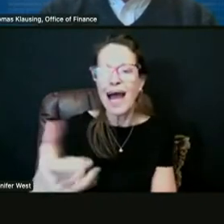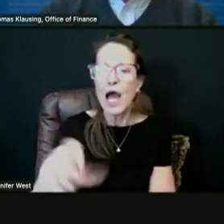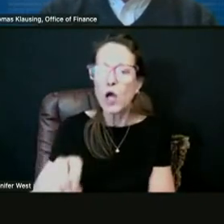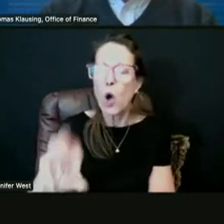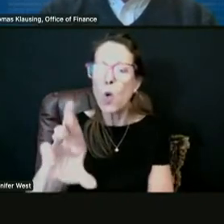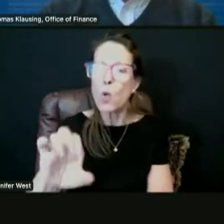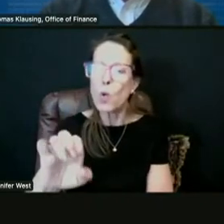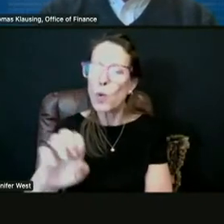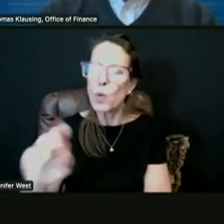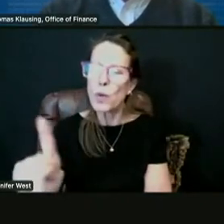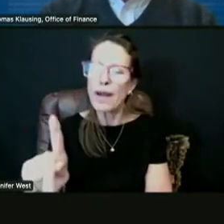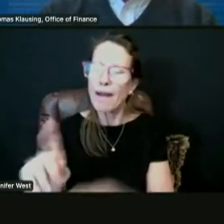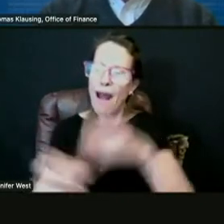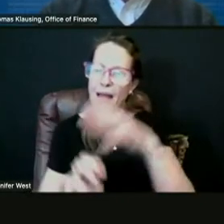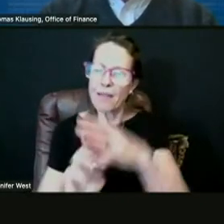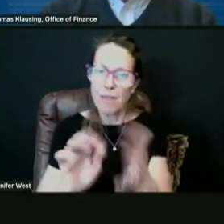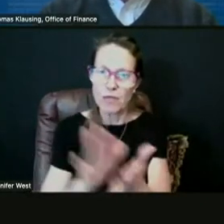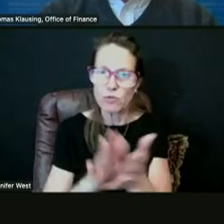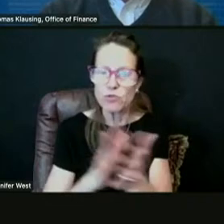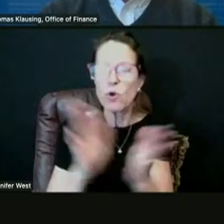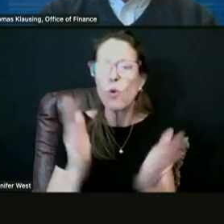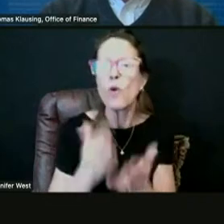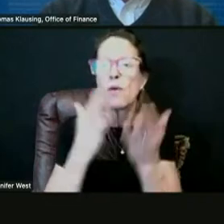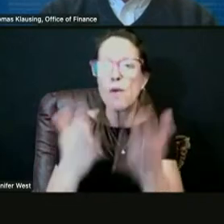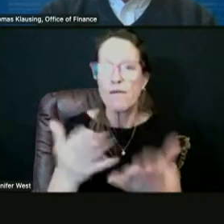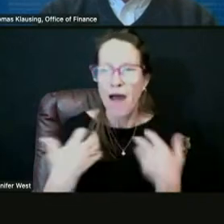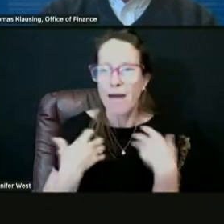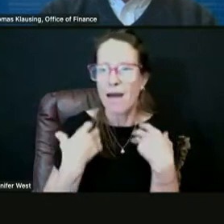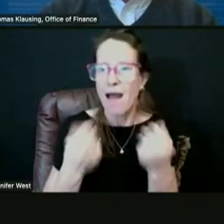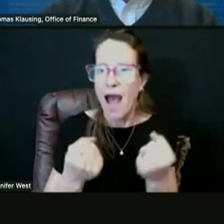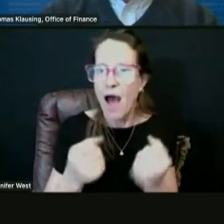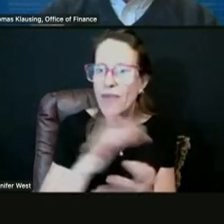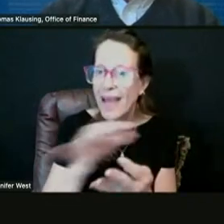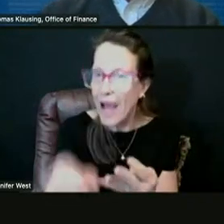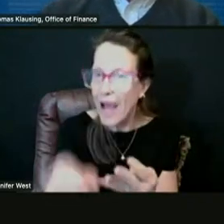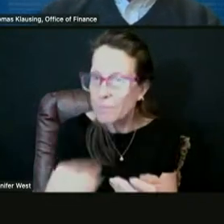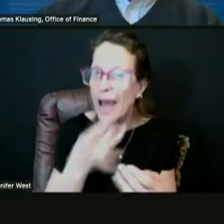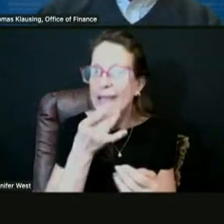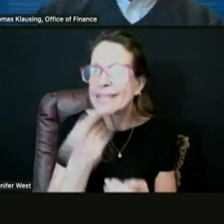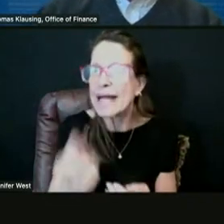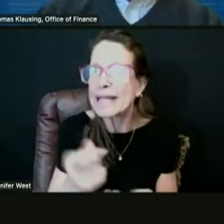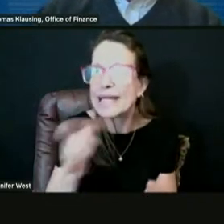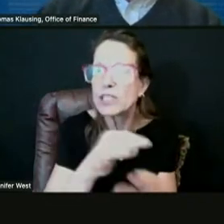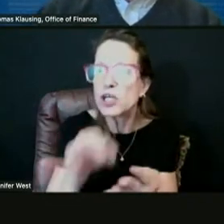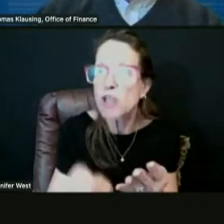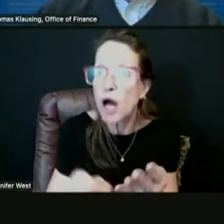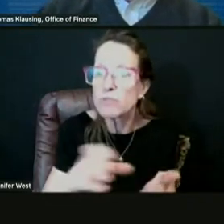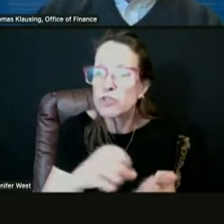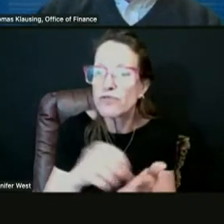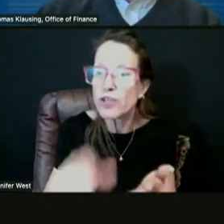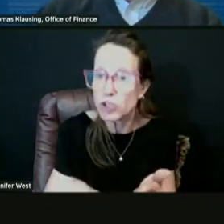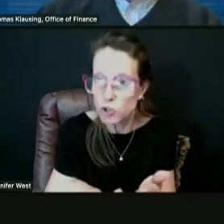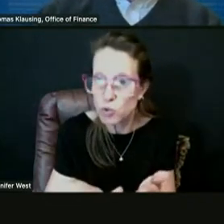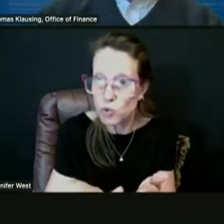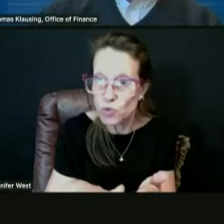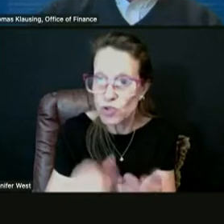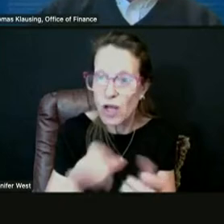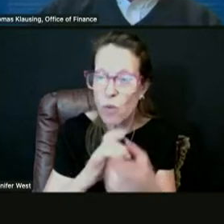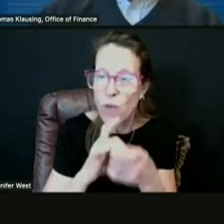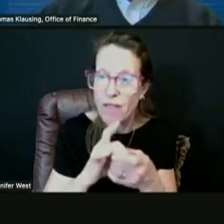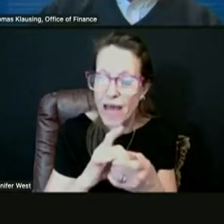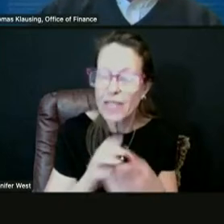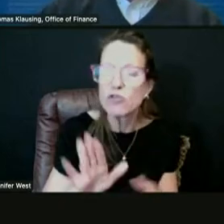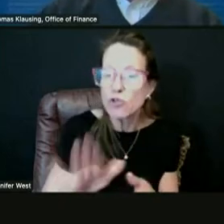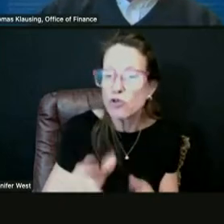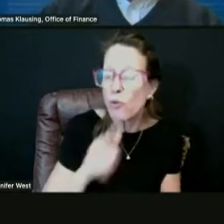providing good options, healthy options, and tasty options for our students in terms of their lunch. And Irene, I did